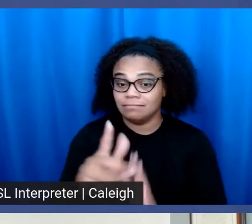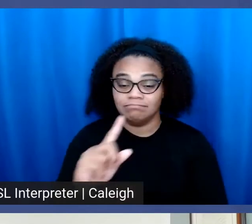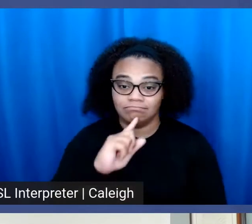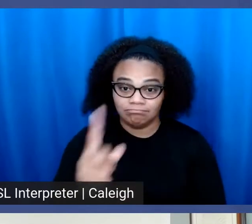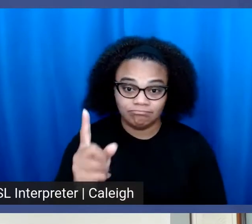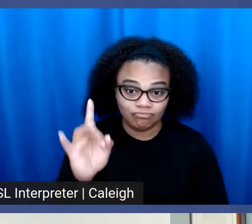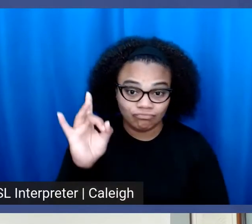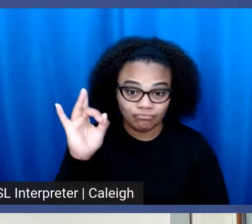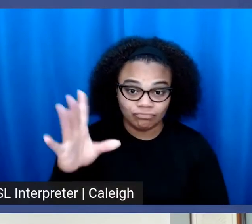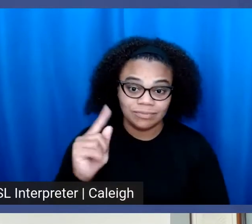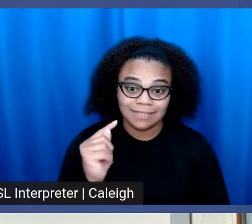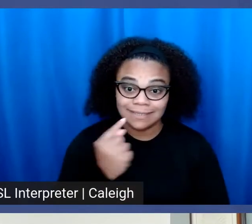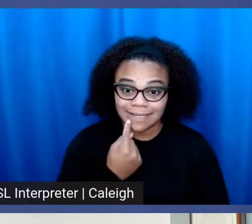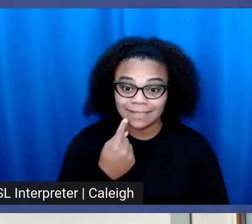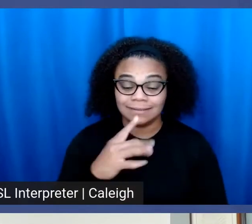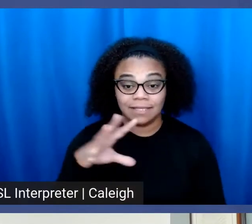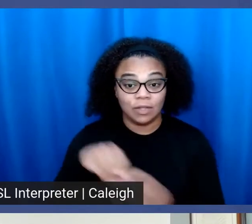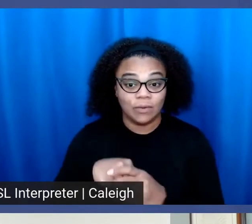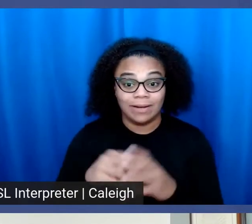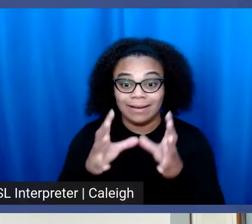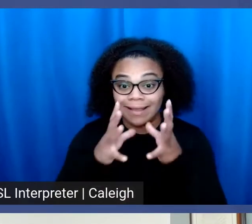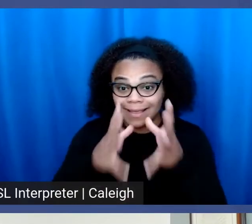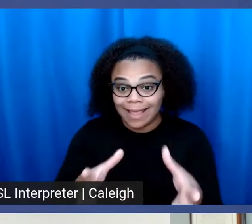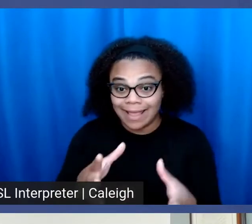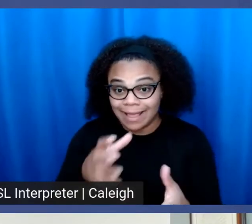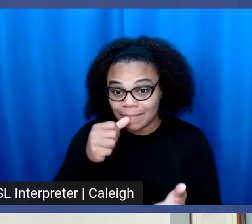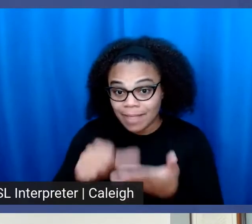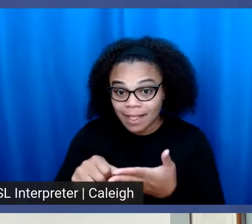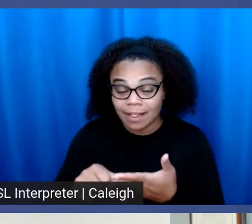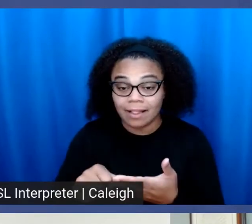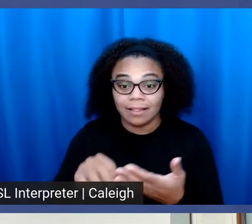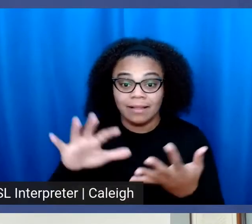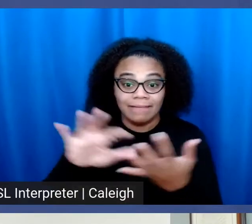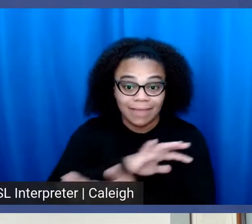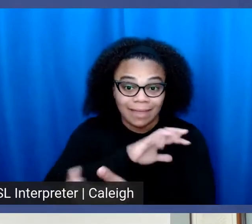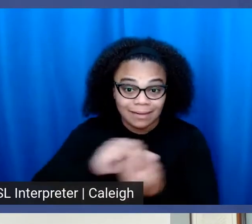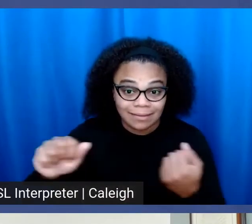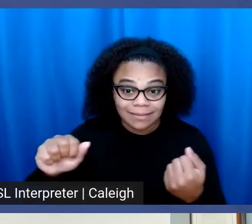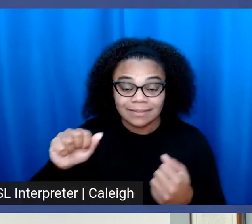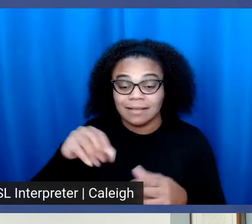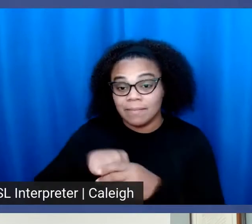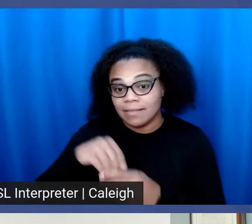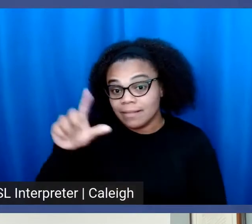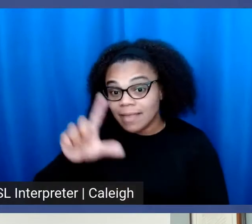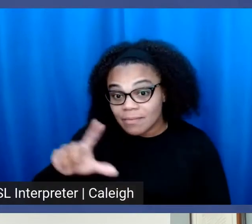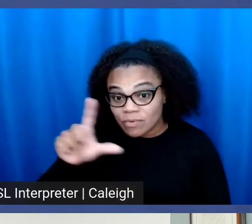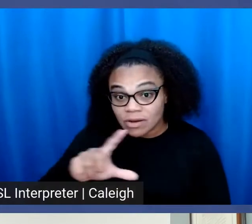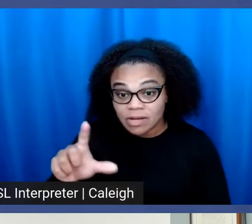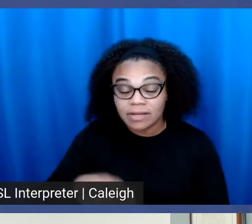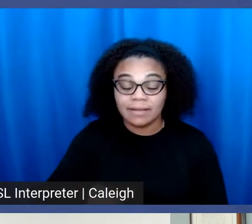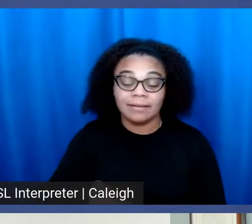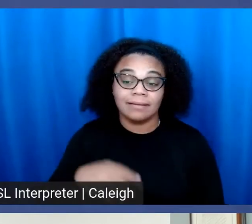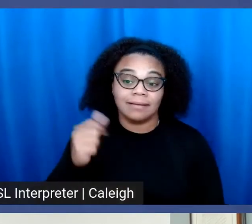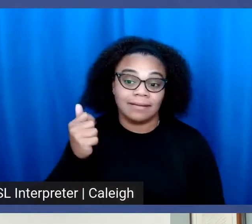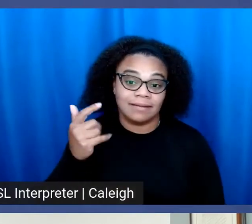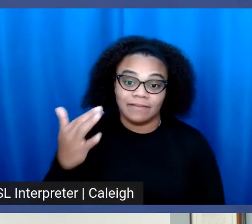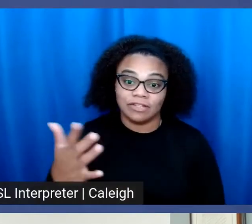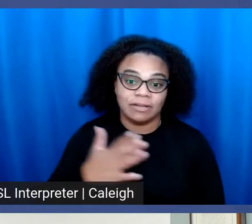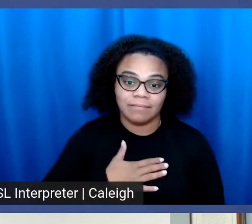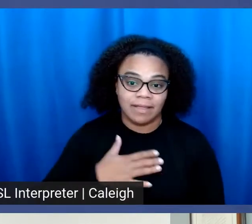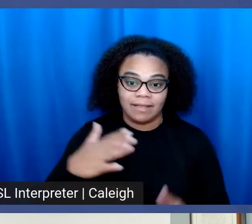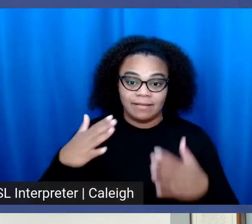and included things like hate mail, vandalism in the library, and so on, that there came a point in time where my physical, mental,